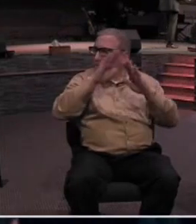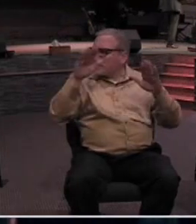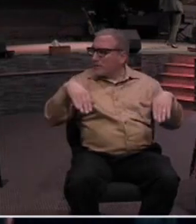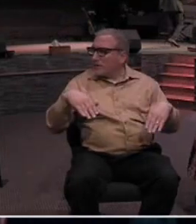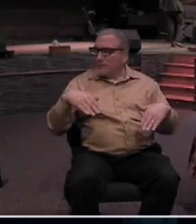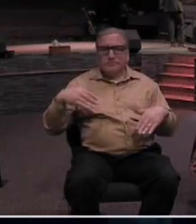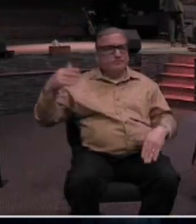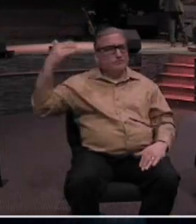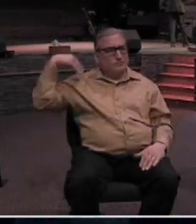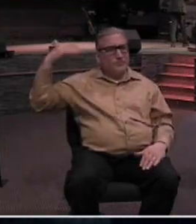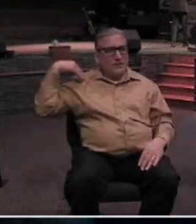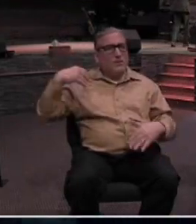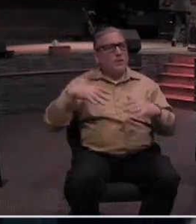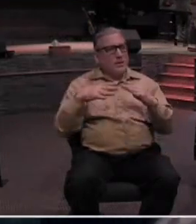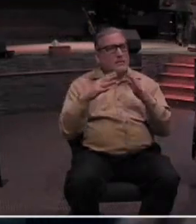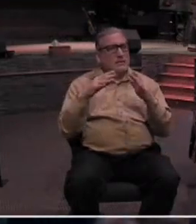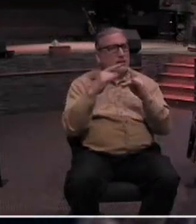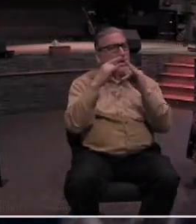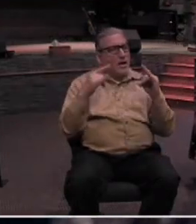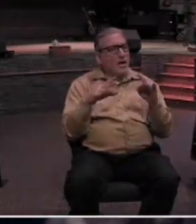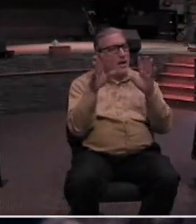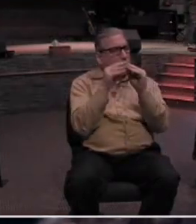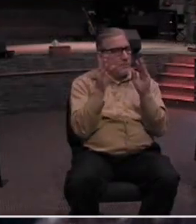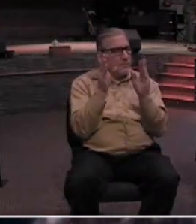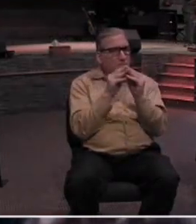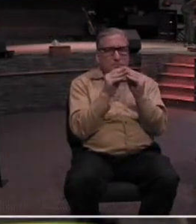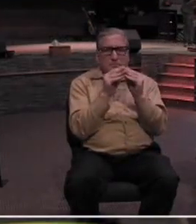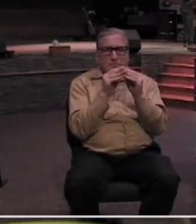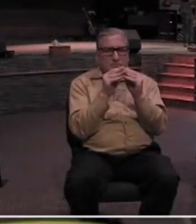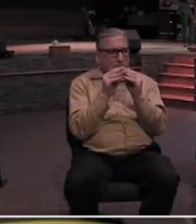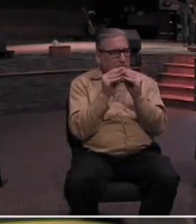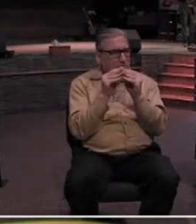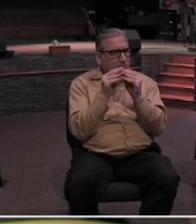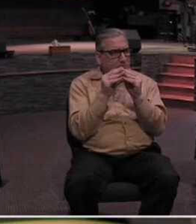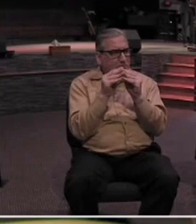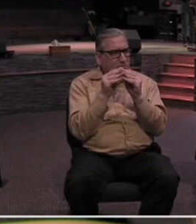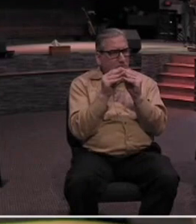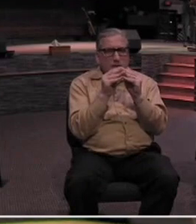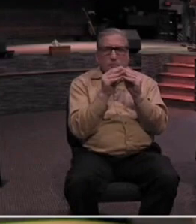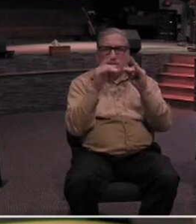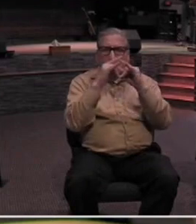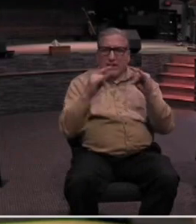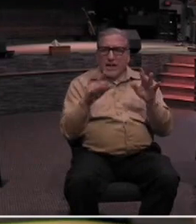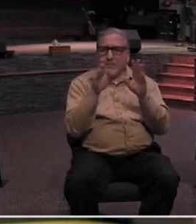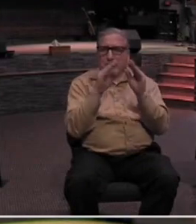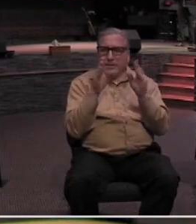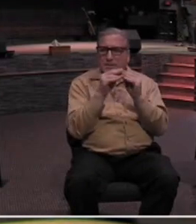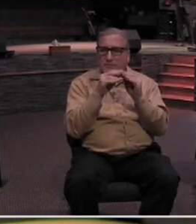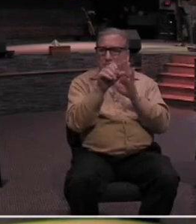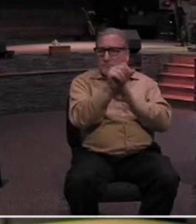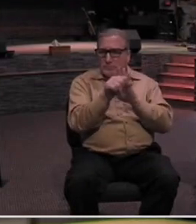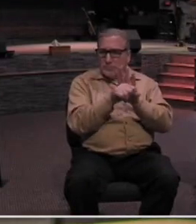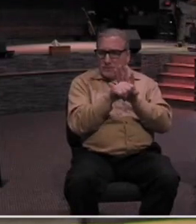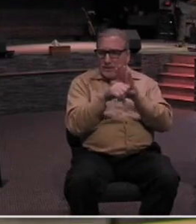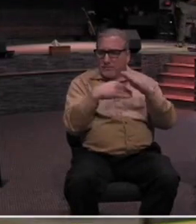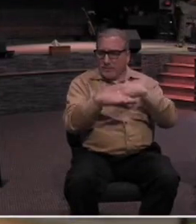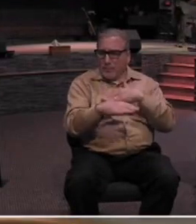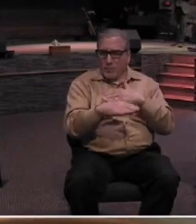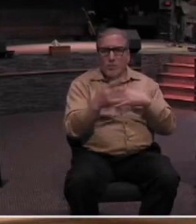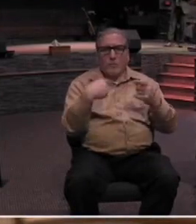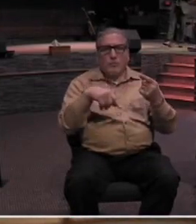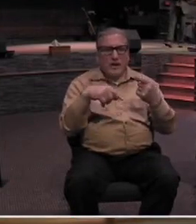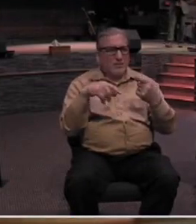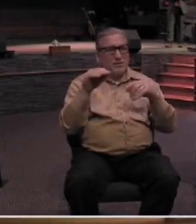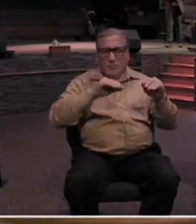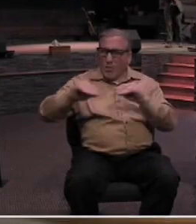Years ago, I was at a camp meeting, and it was a camp meeting that was in my birth state. I had moved when I was